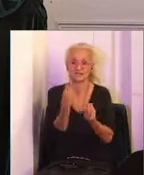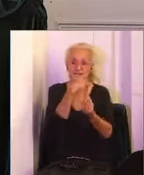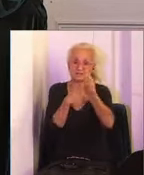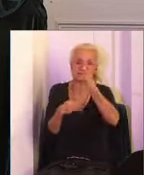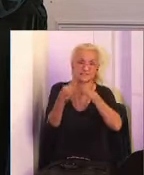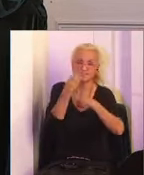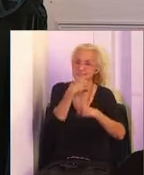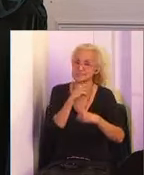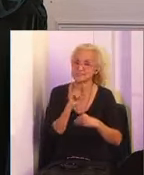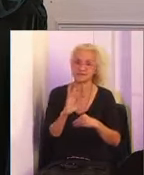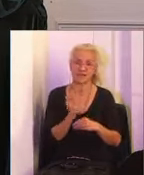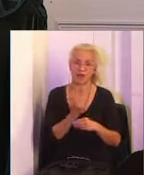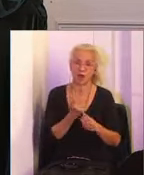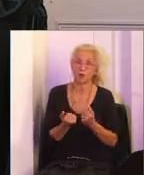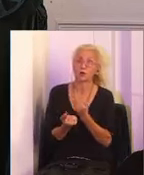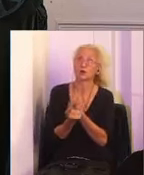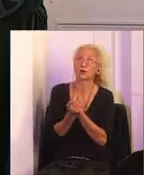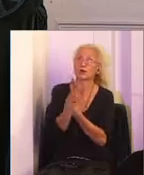God.